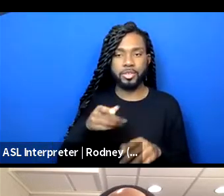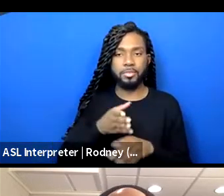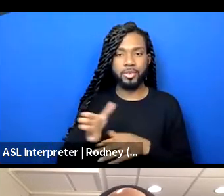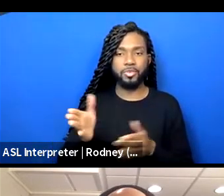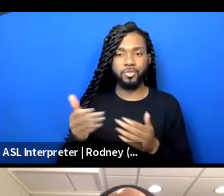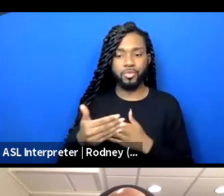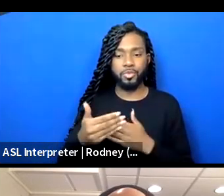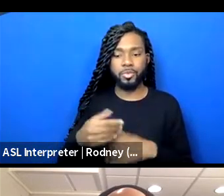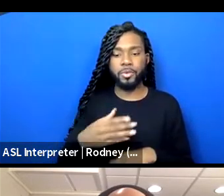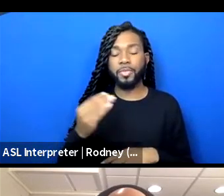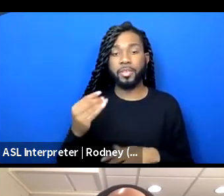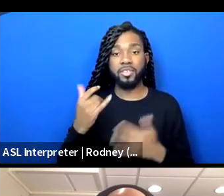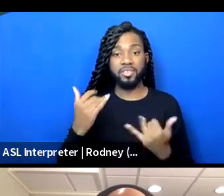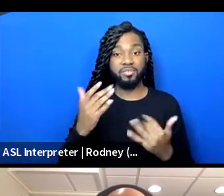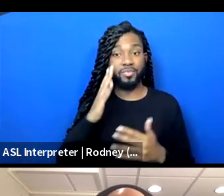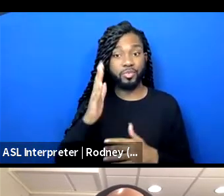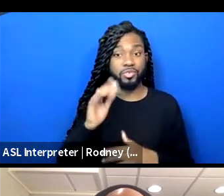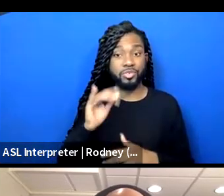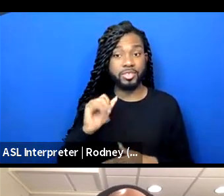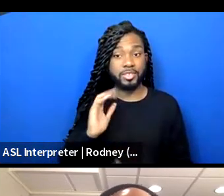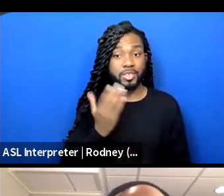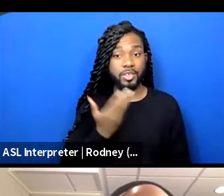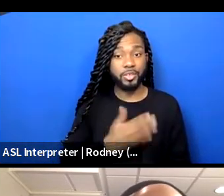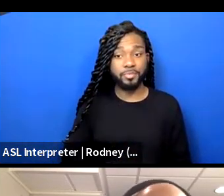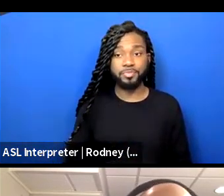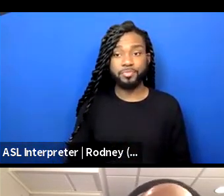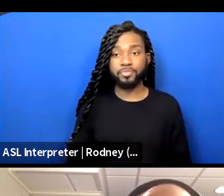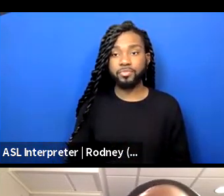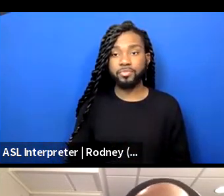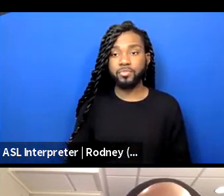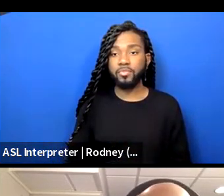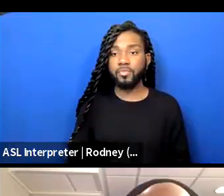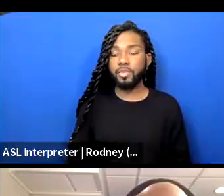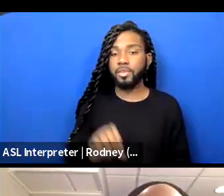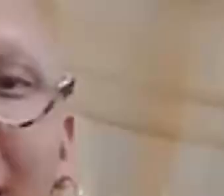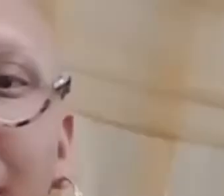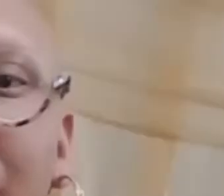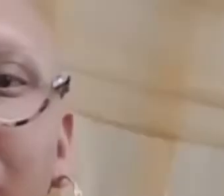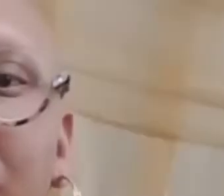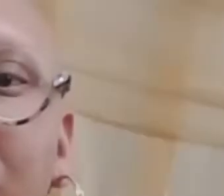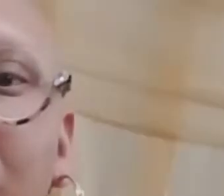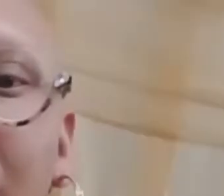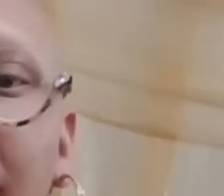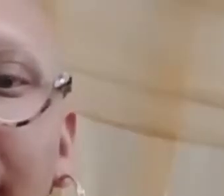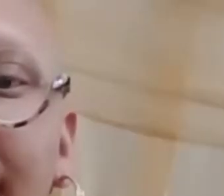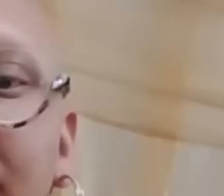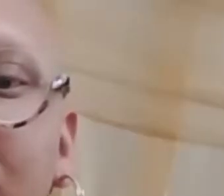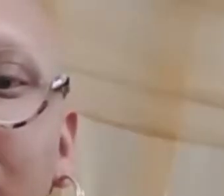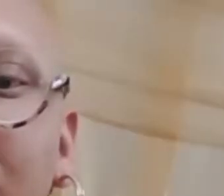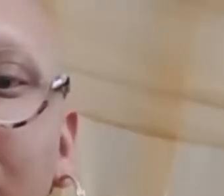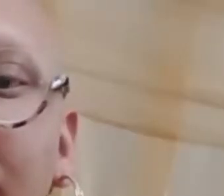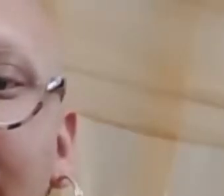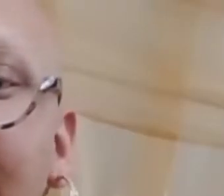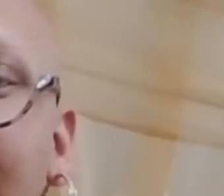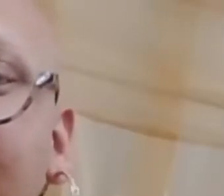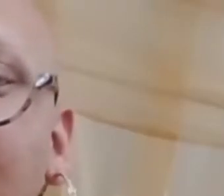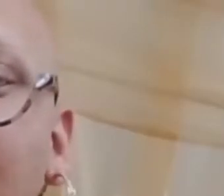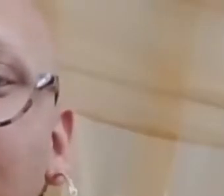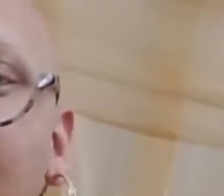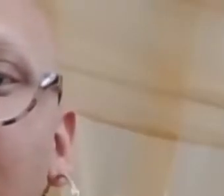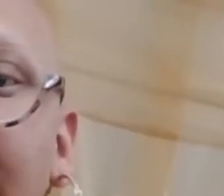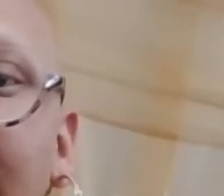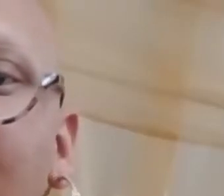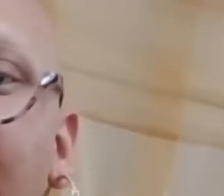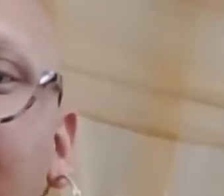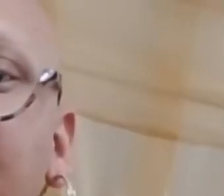believe the future is ours. Awesome. Thank you, everybody. So I'm going to open the breakout rooms right now for those who are in this room. If